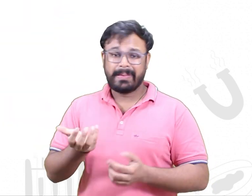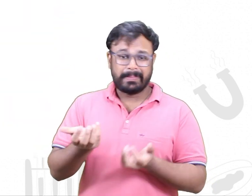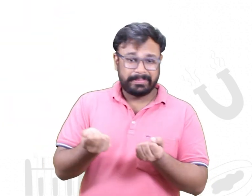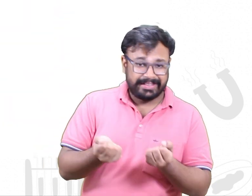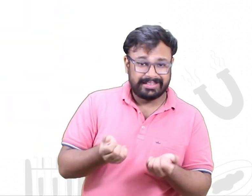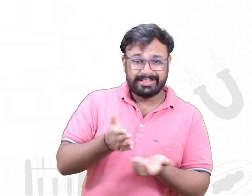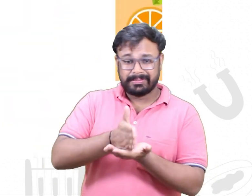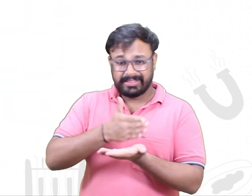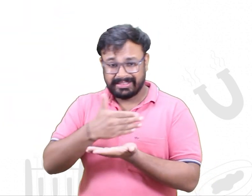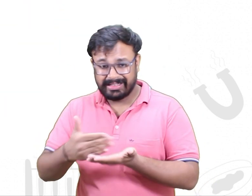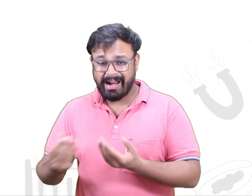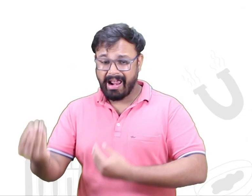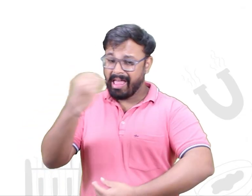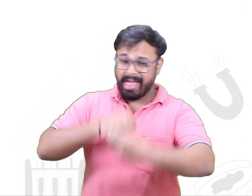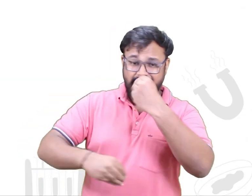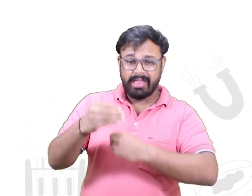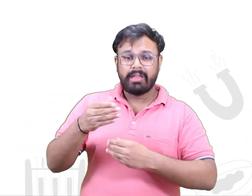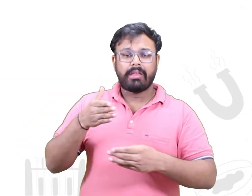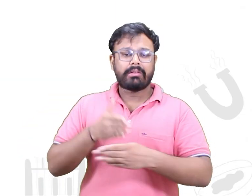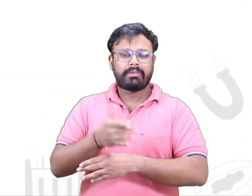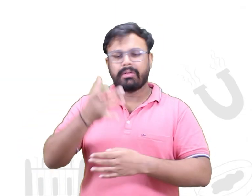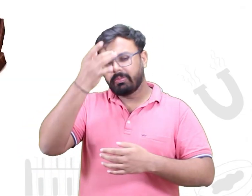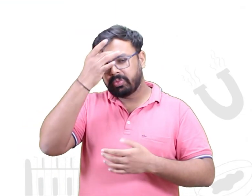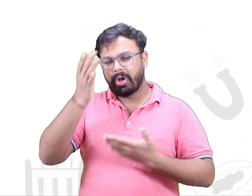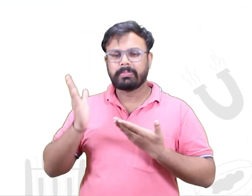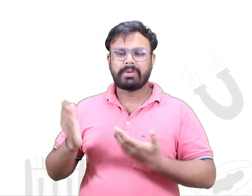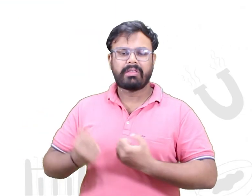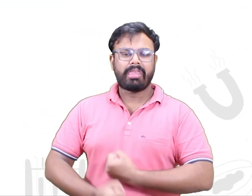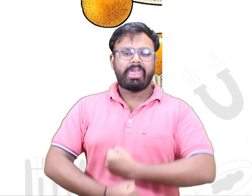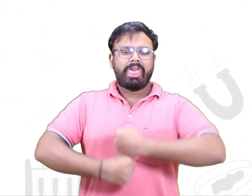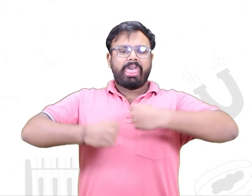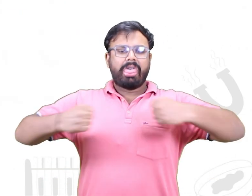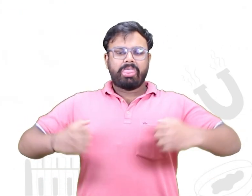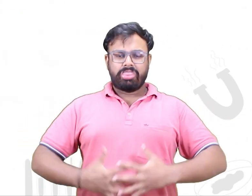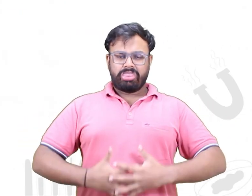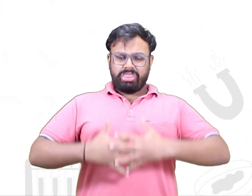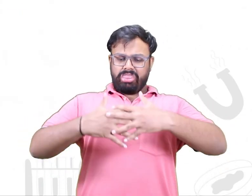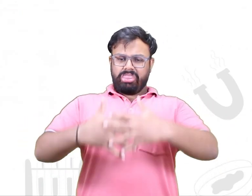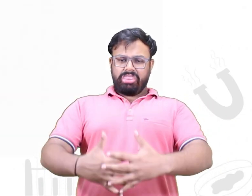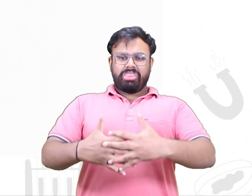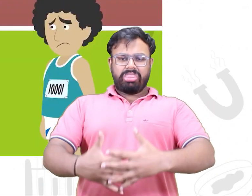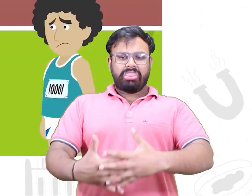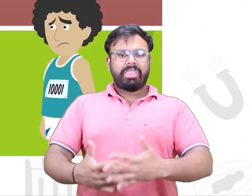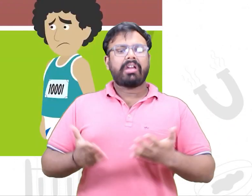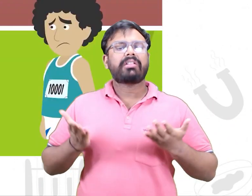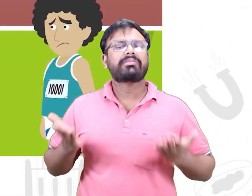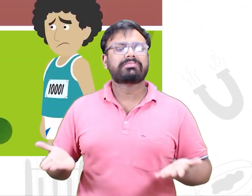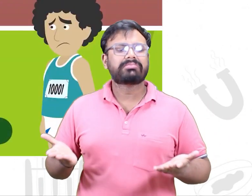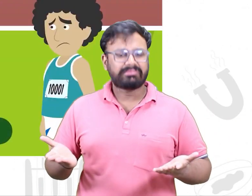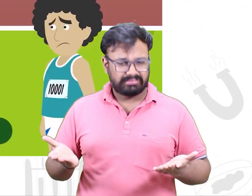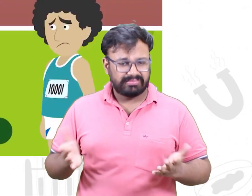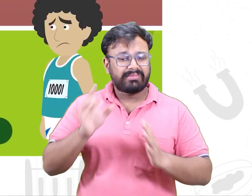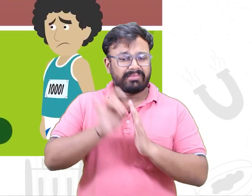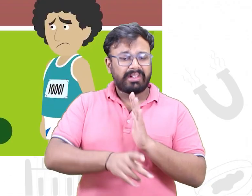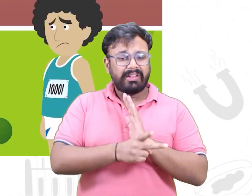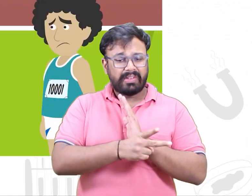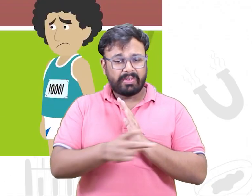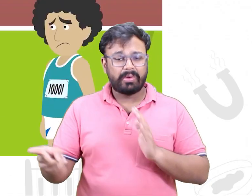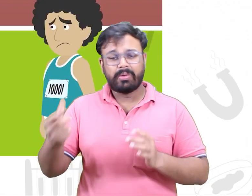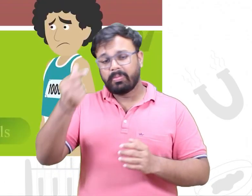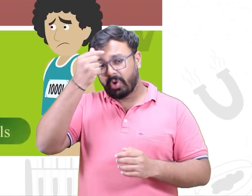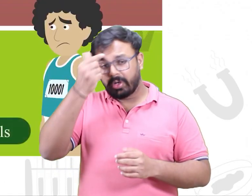food items that have high level of sugar like cold drinks, juices, squashes,